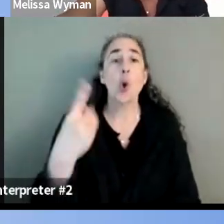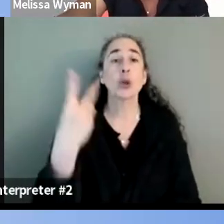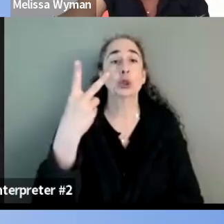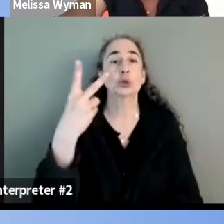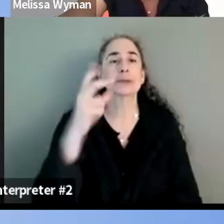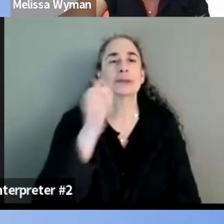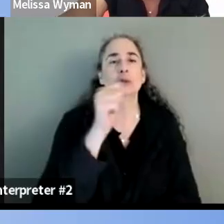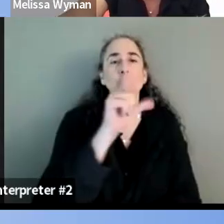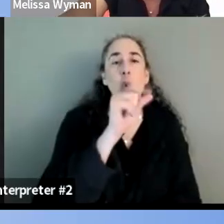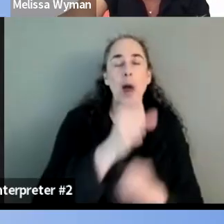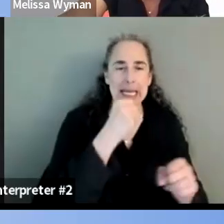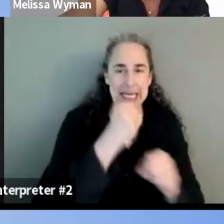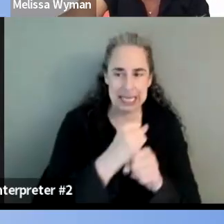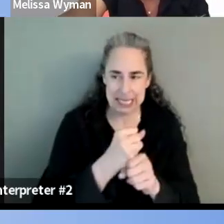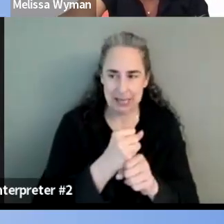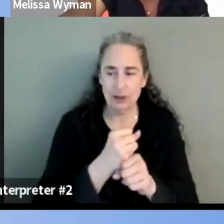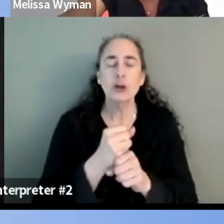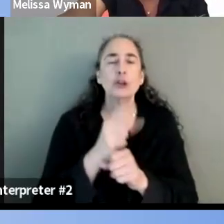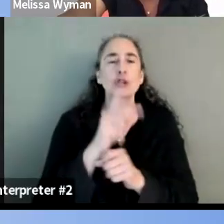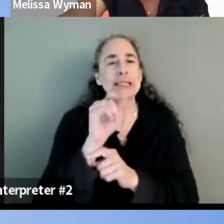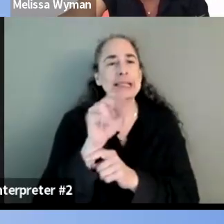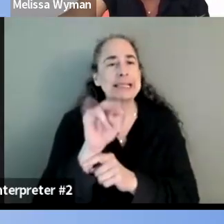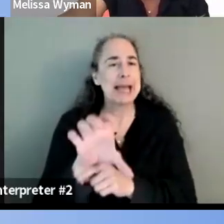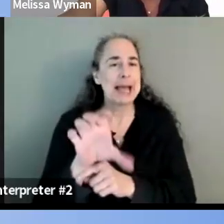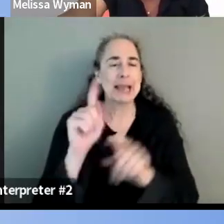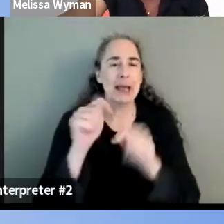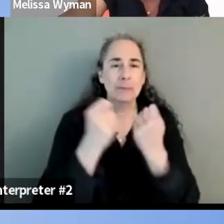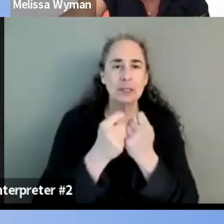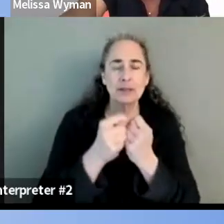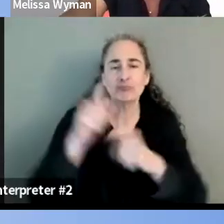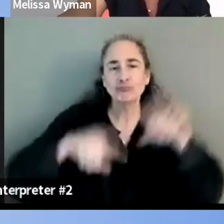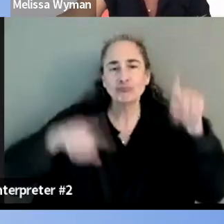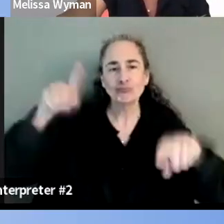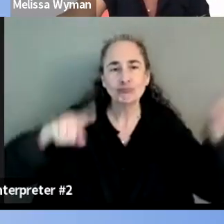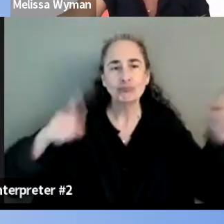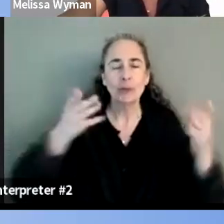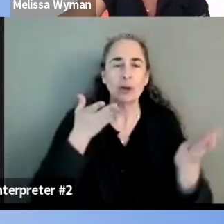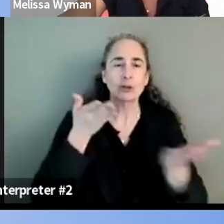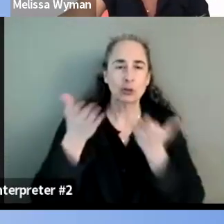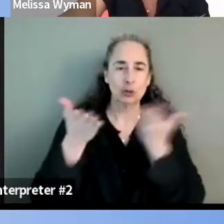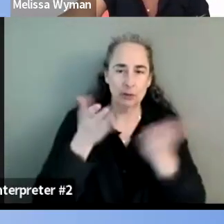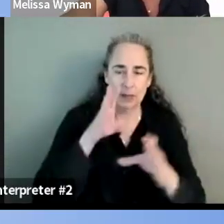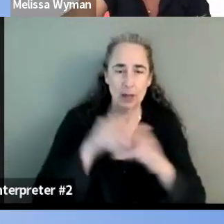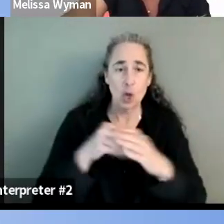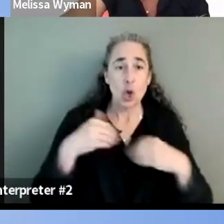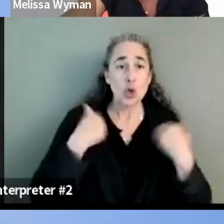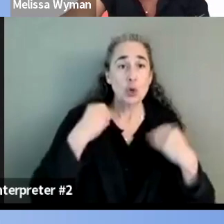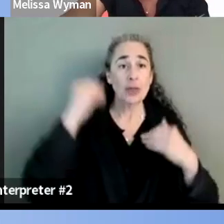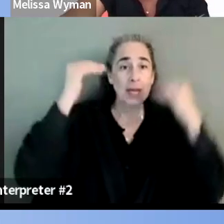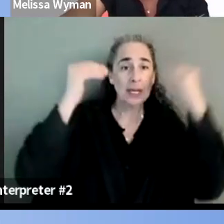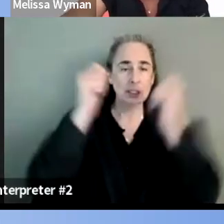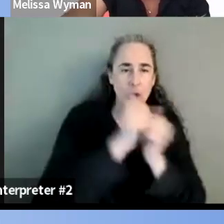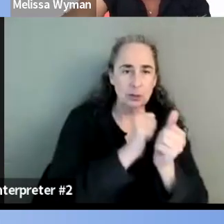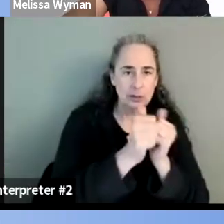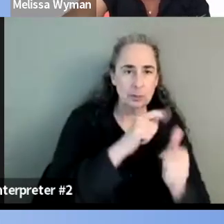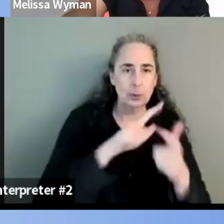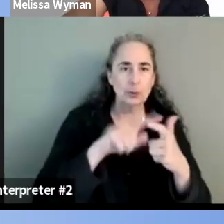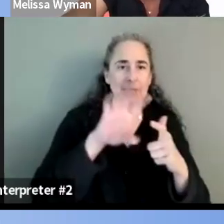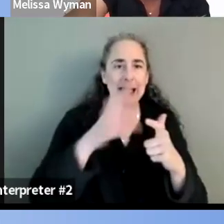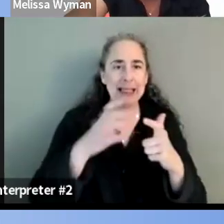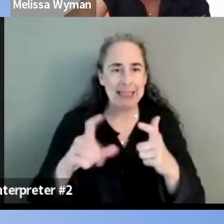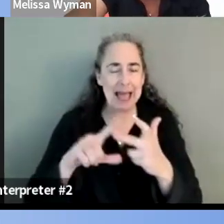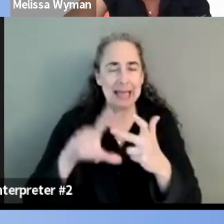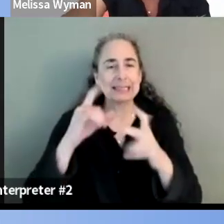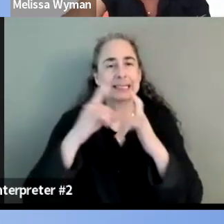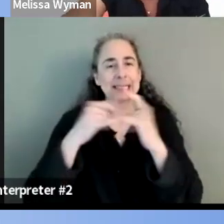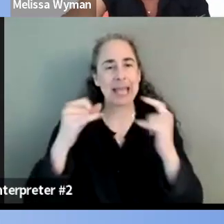field, Amanda leads a dynamic team that oversees a broad range of services, including youth and adult sports, classes, camps,